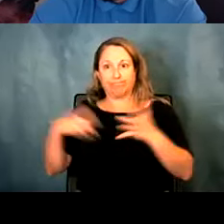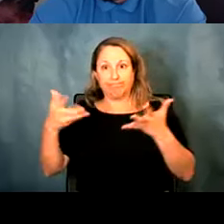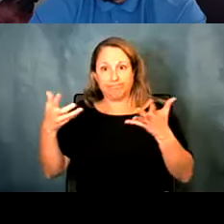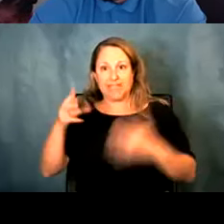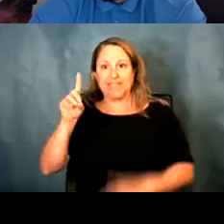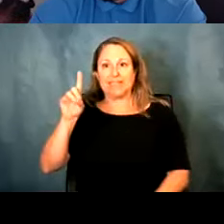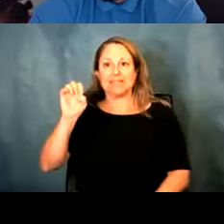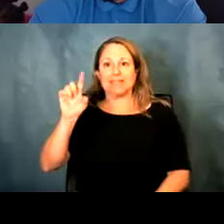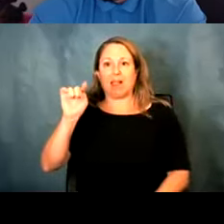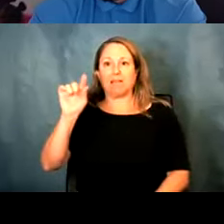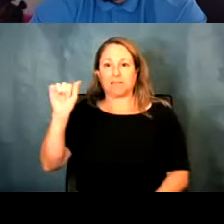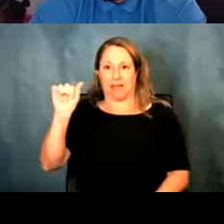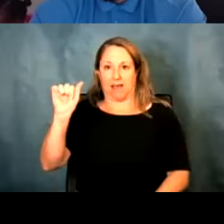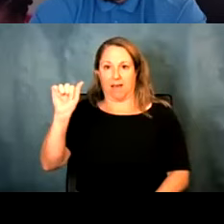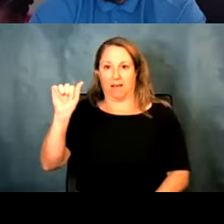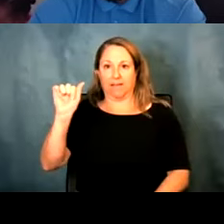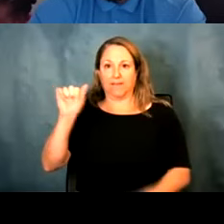slide.